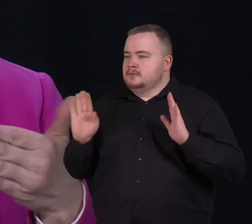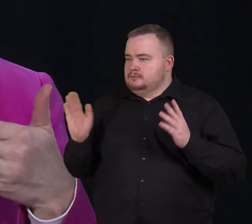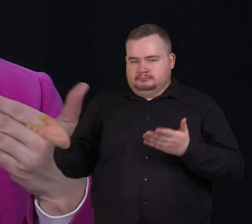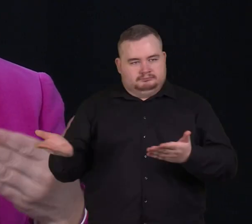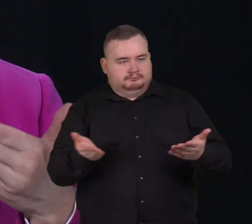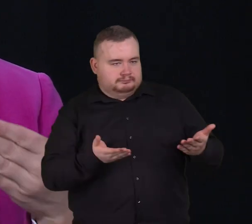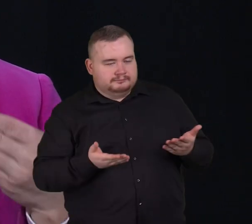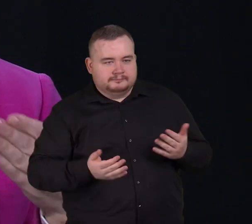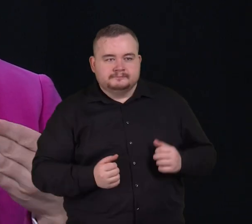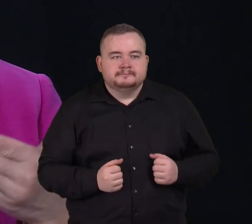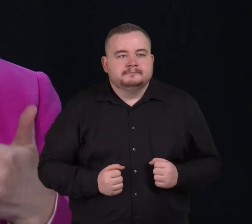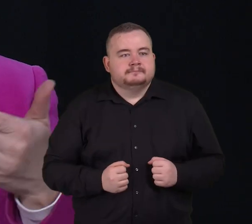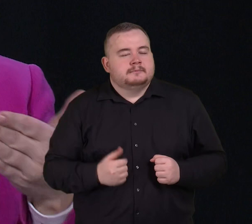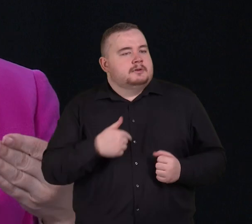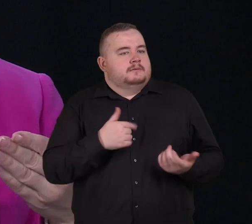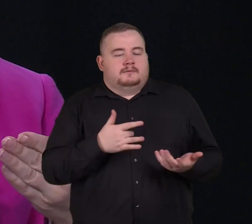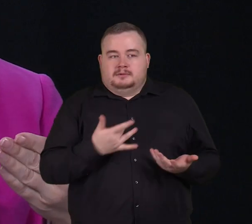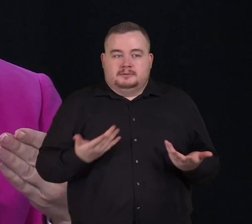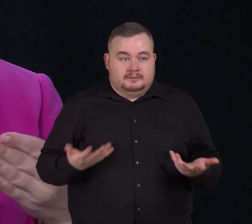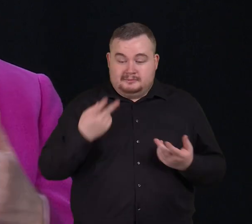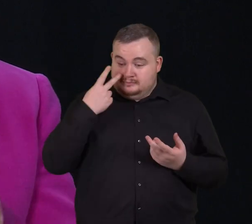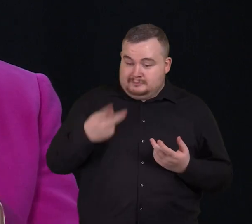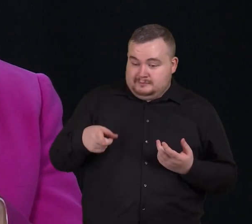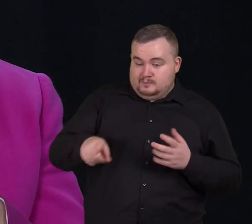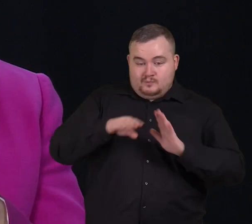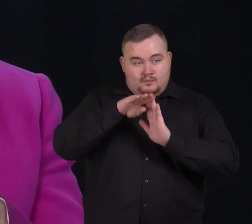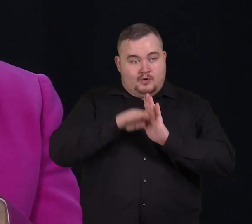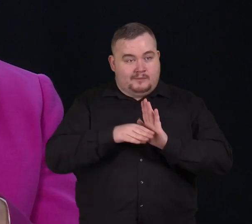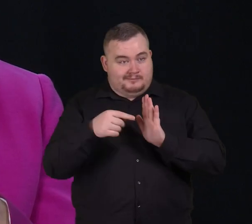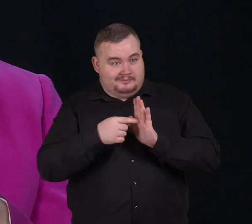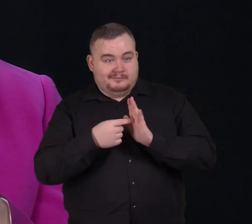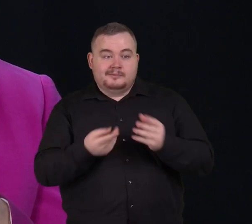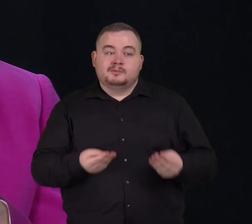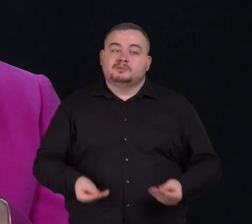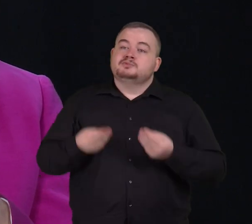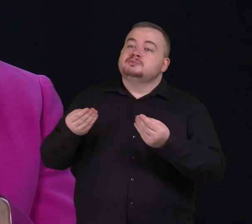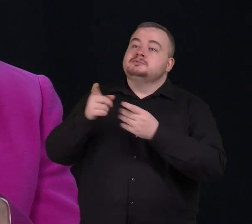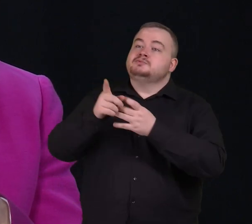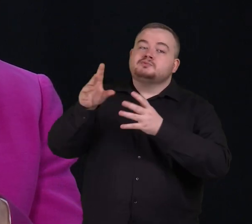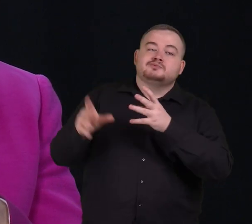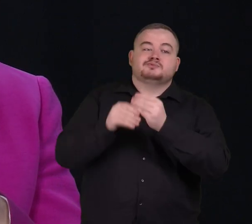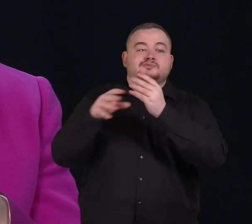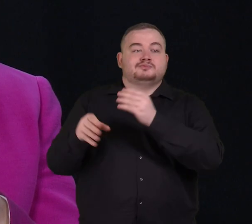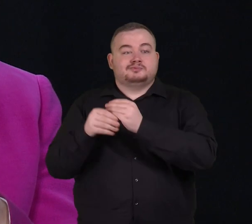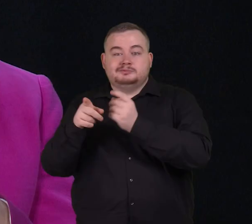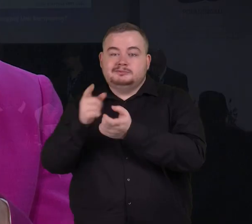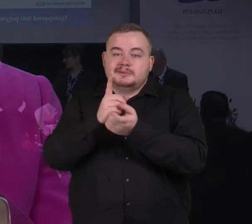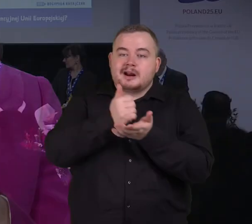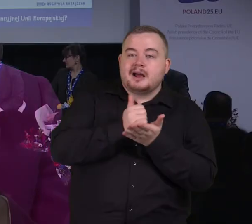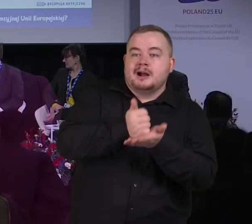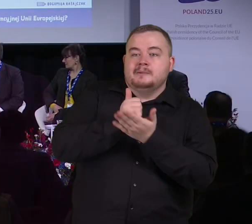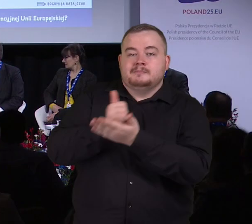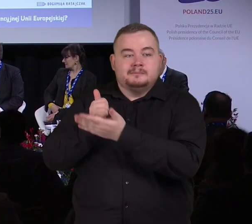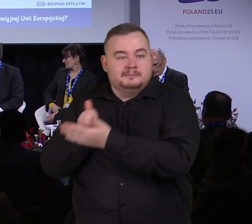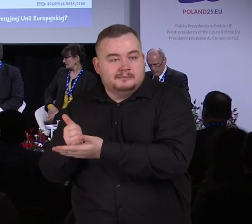them additional assistance in the present situation. Yeah, so it's typically multi-level governance instrument, which